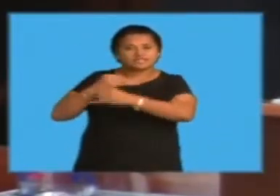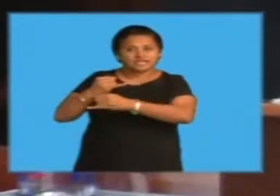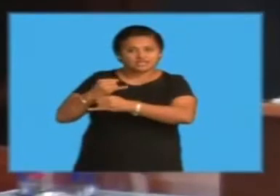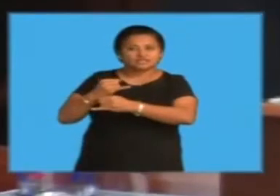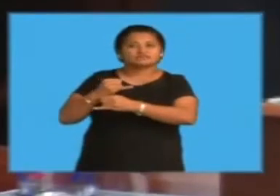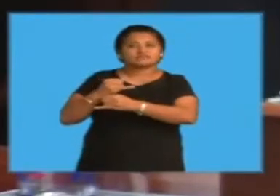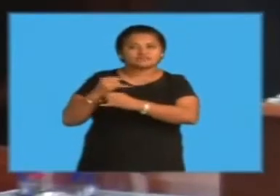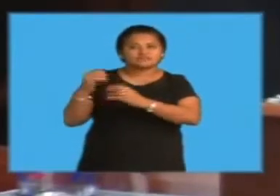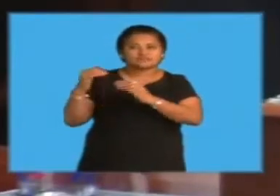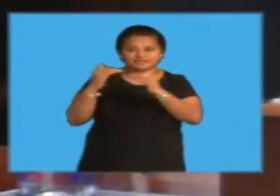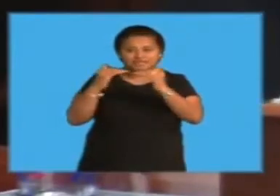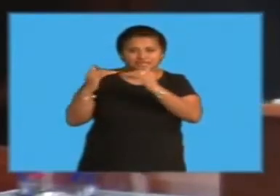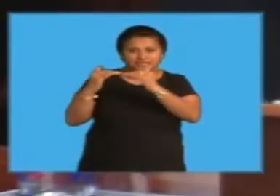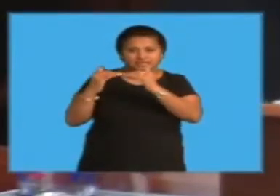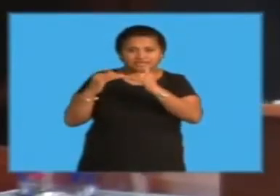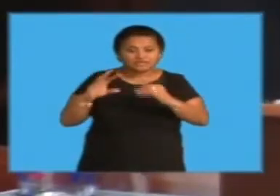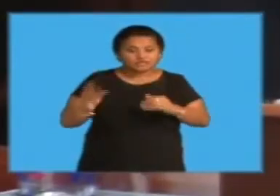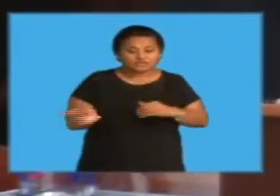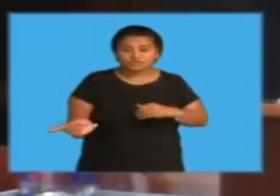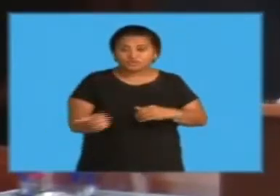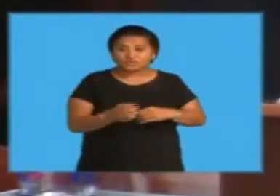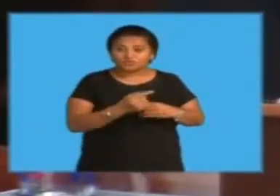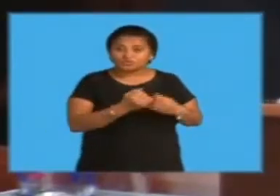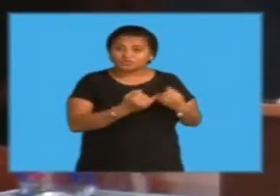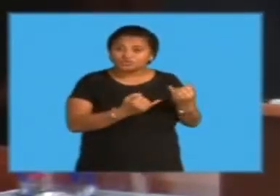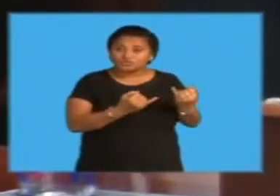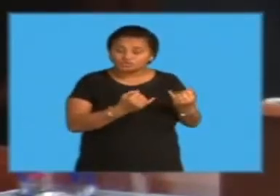and individual Fijians to accumulate wealth.